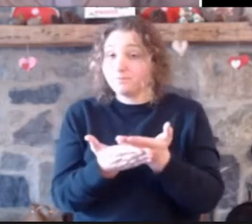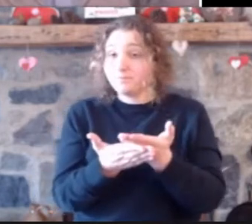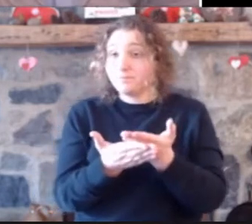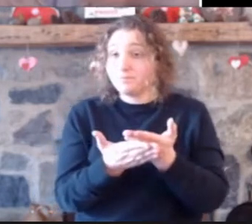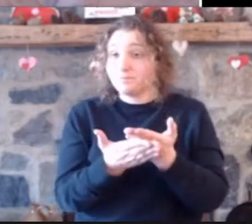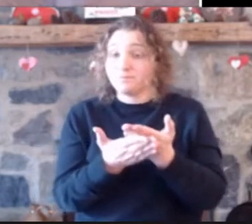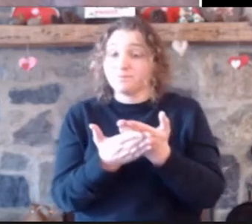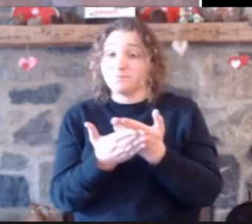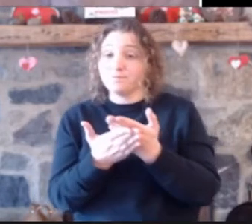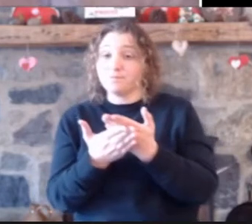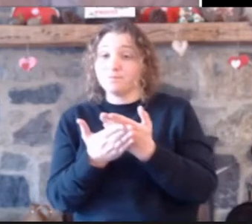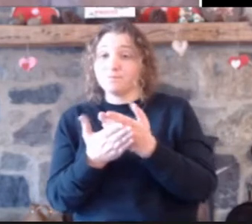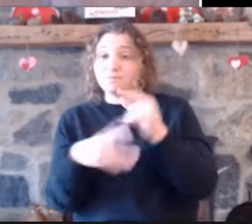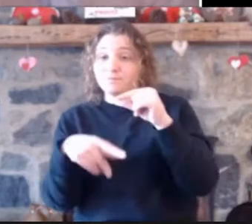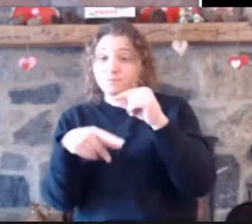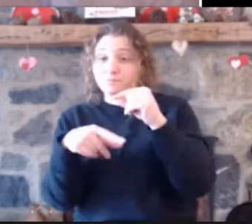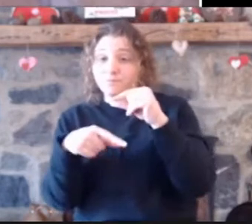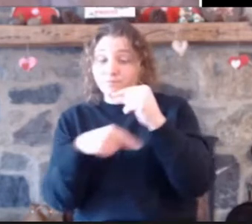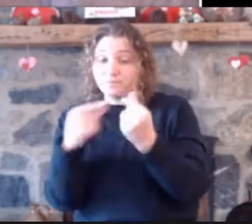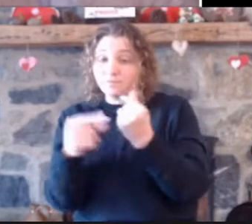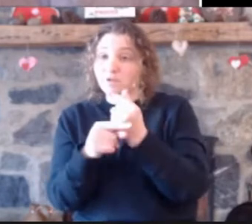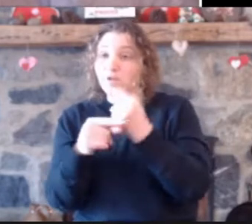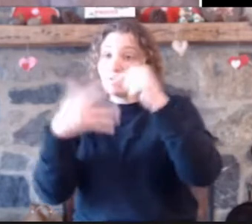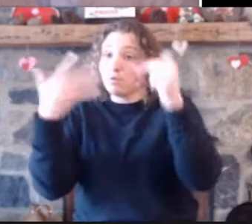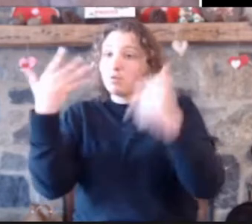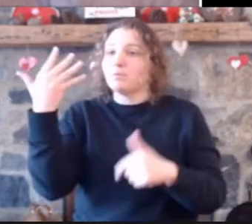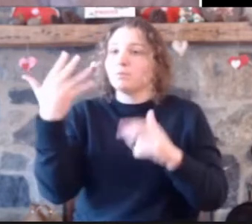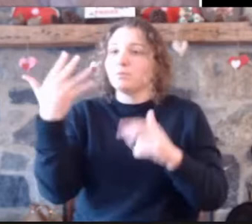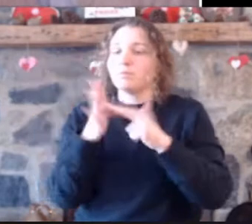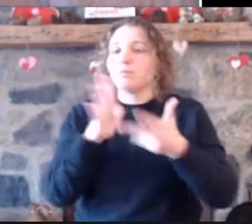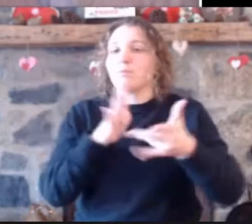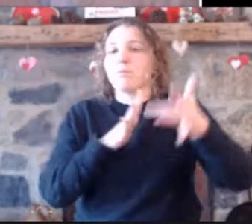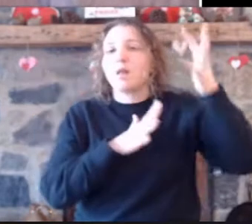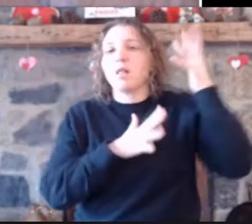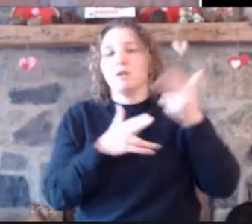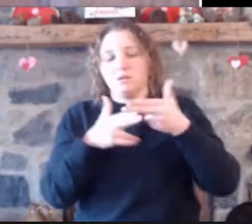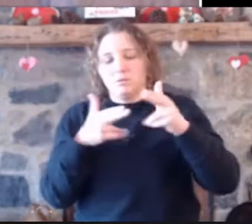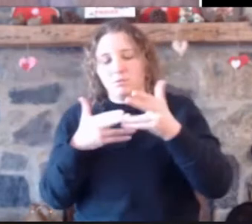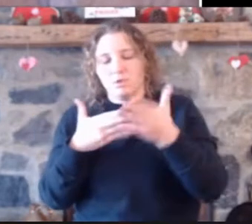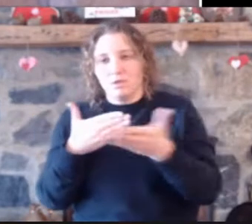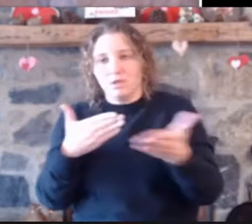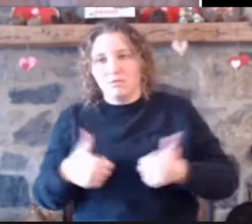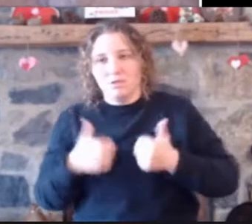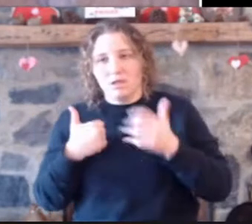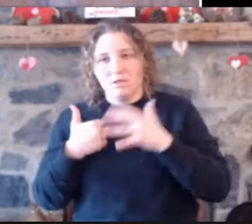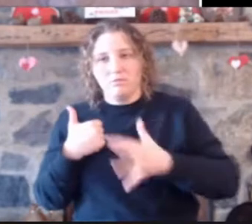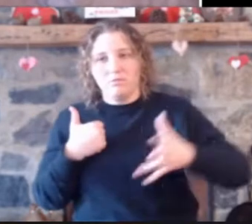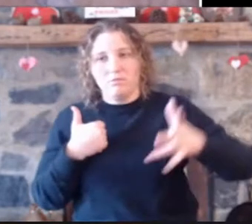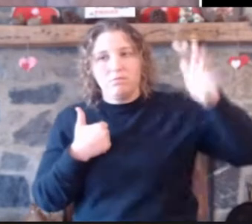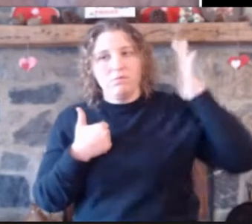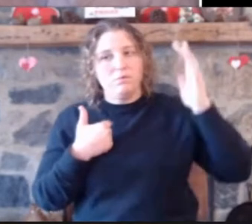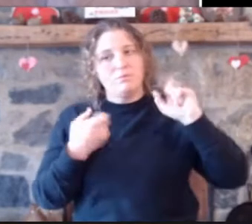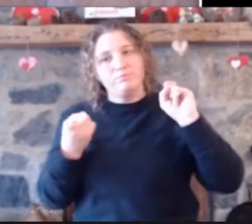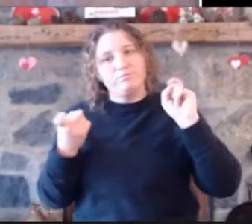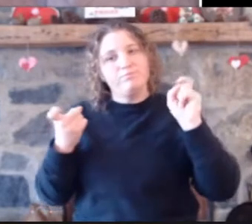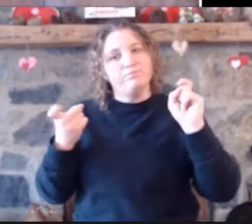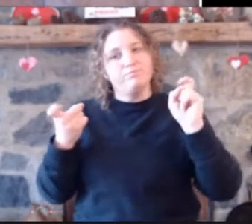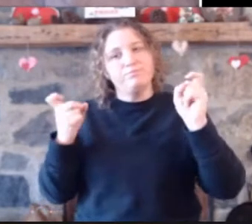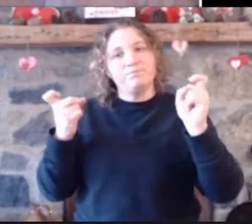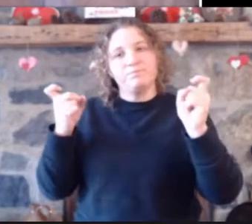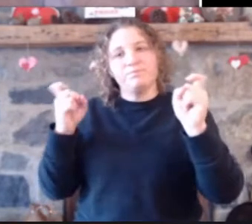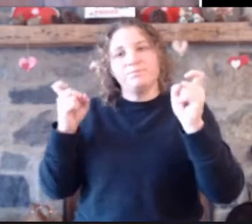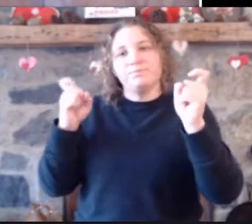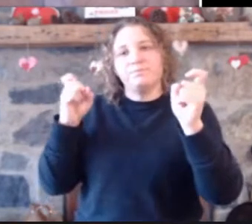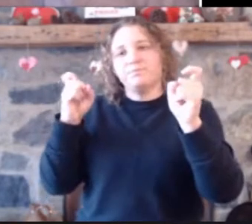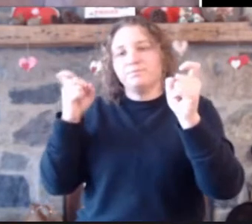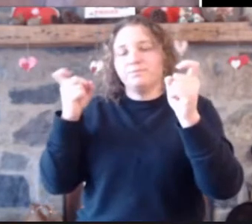column. And that is, simpler things lived longer ago, and again, through those ideas of favorable mutations, they continued to mutate